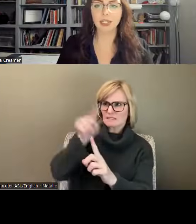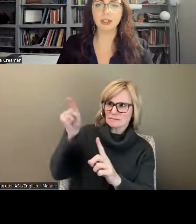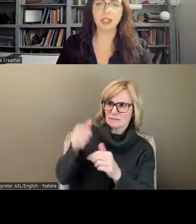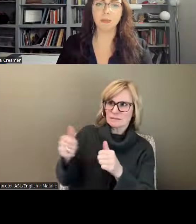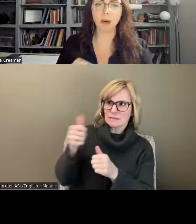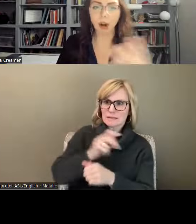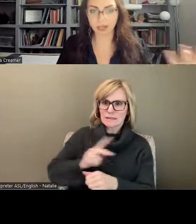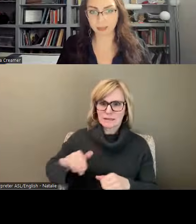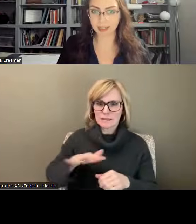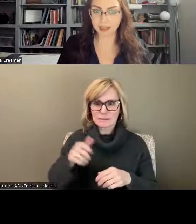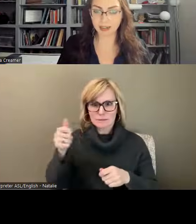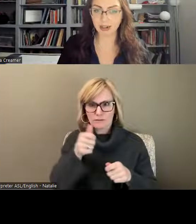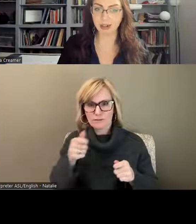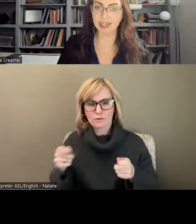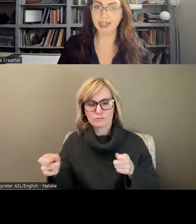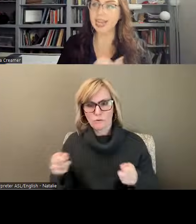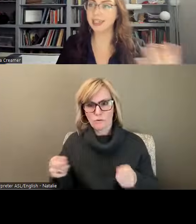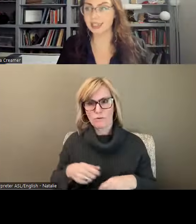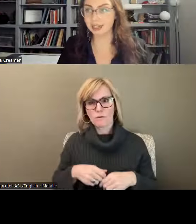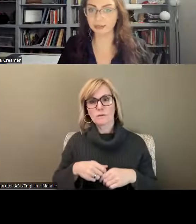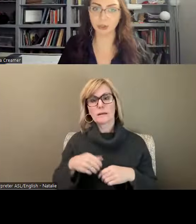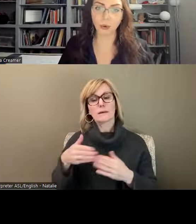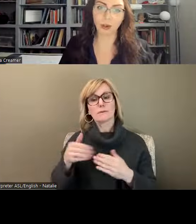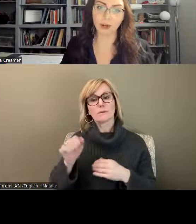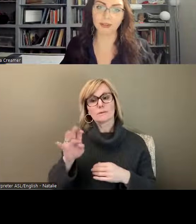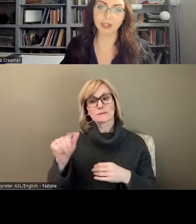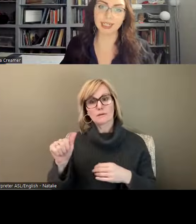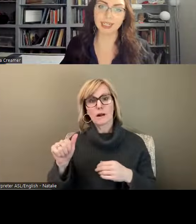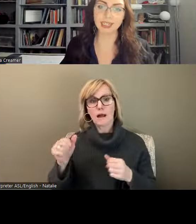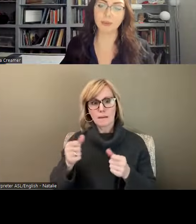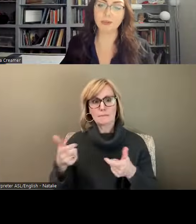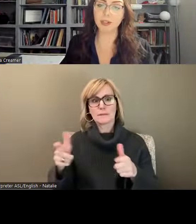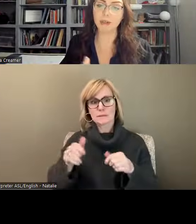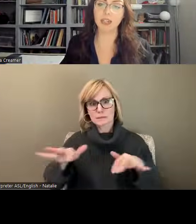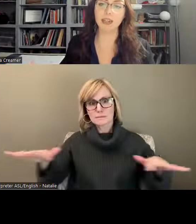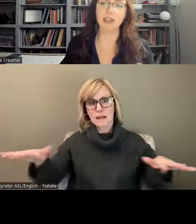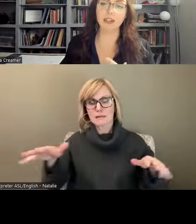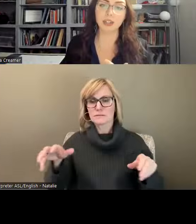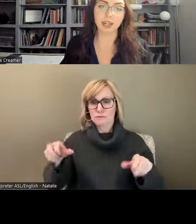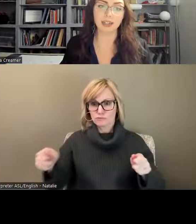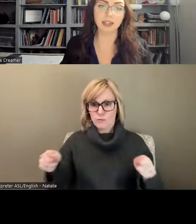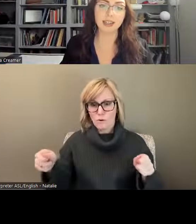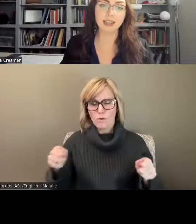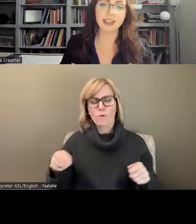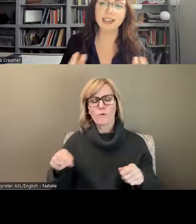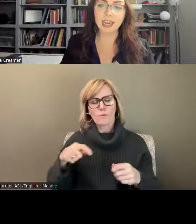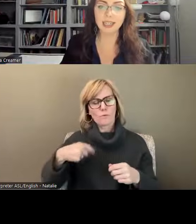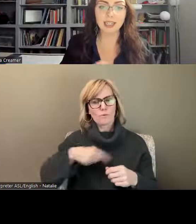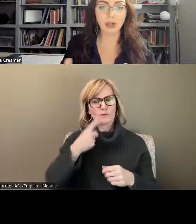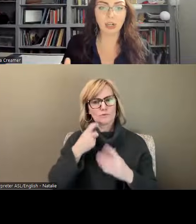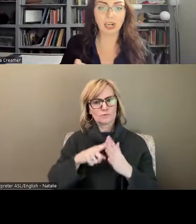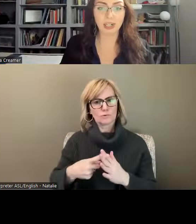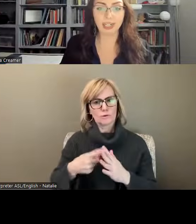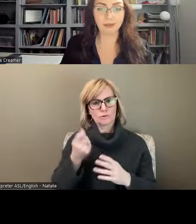with Assyria's broad expanse and intensity of control, however, in this instance, we've really begun to understand